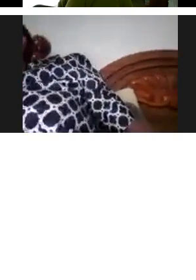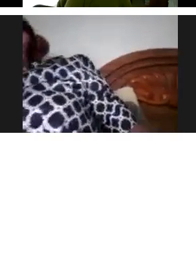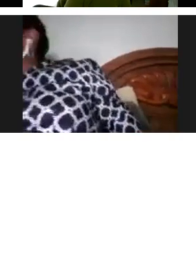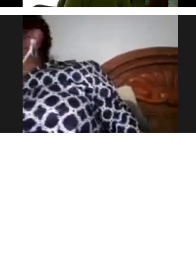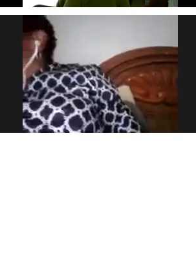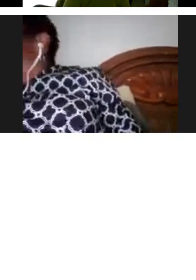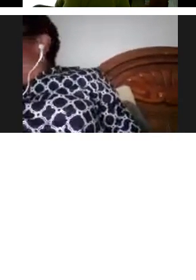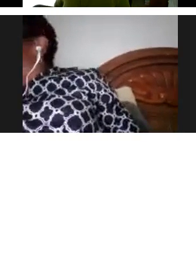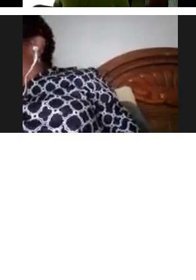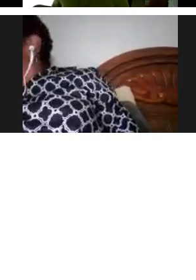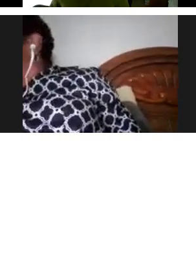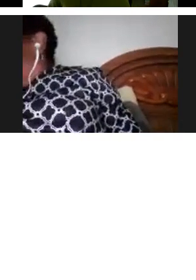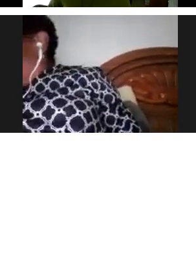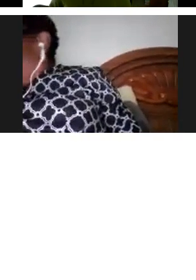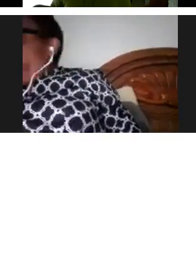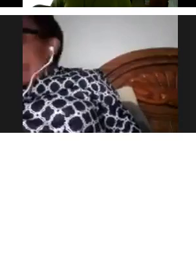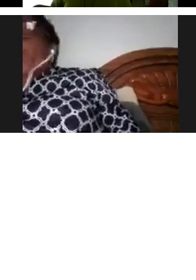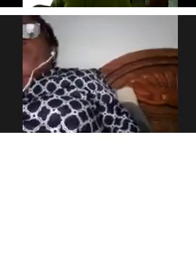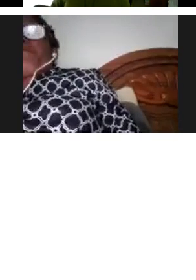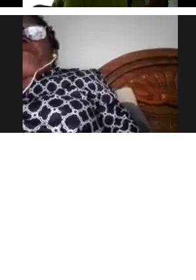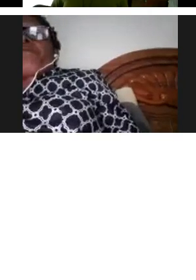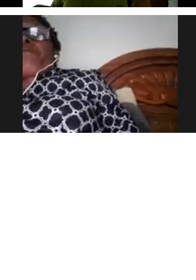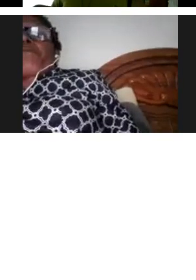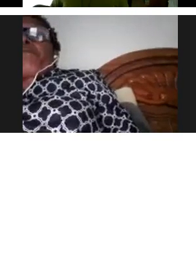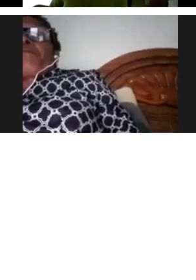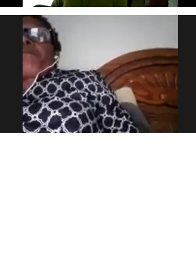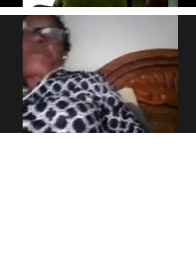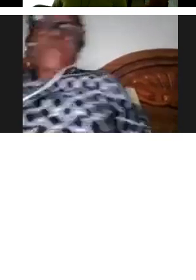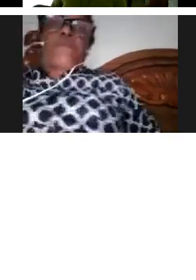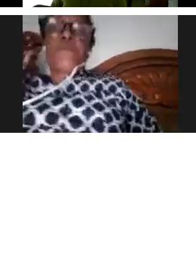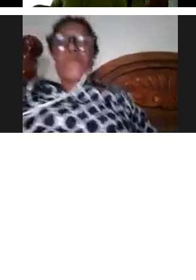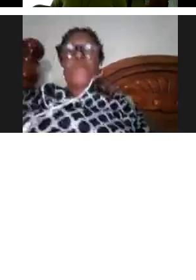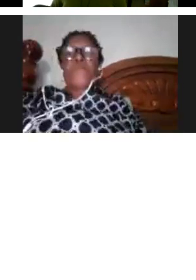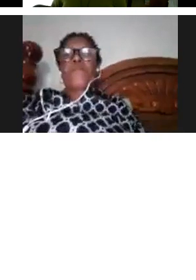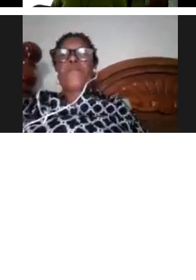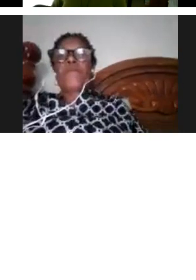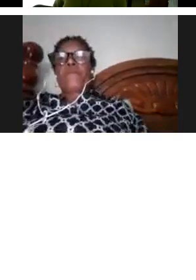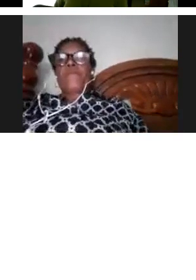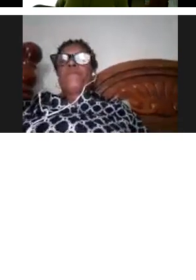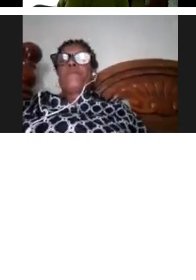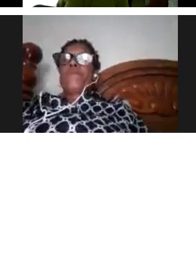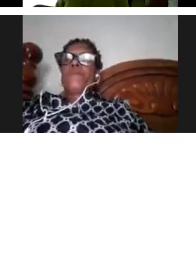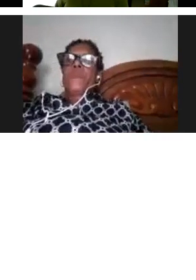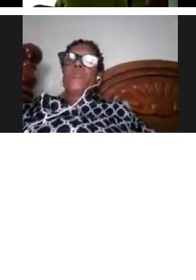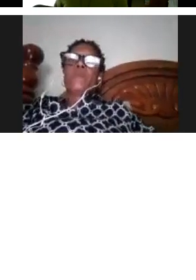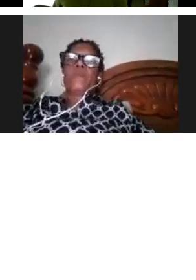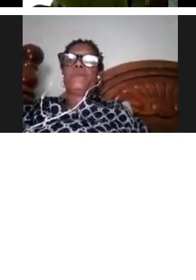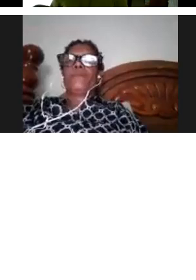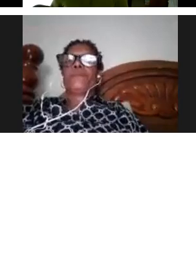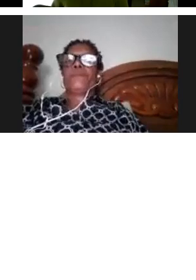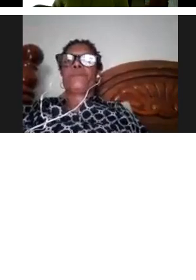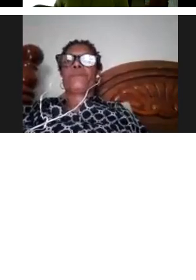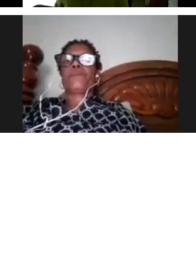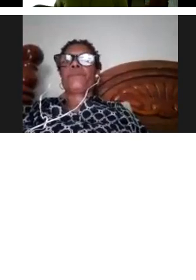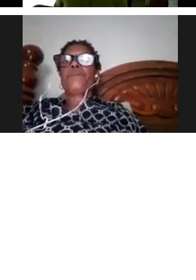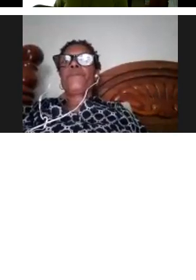actually denied coverage. So when we start getting into the 1990s, we start seeing President